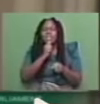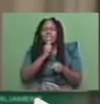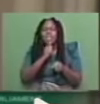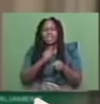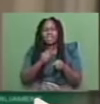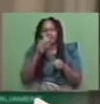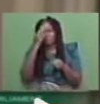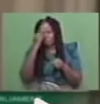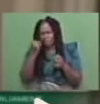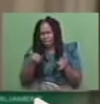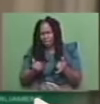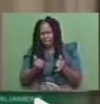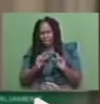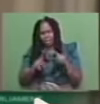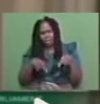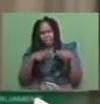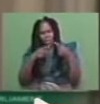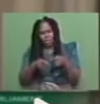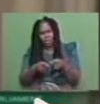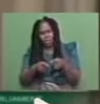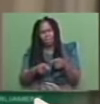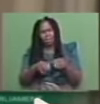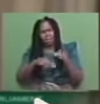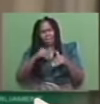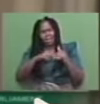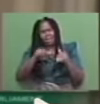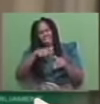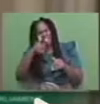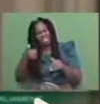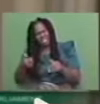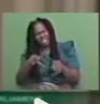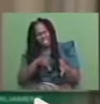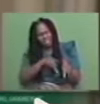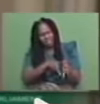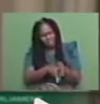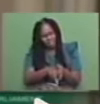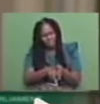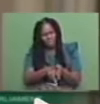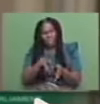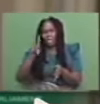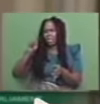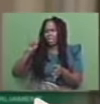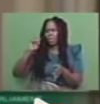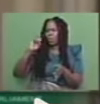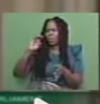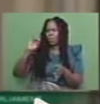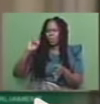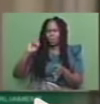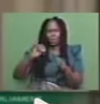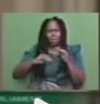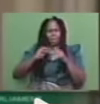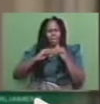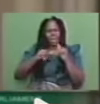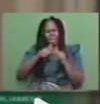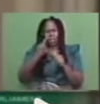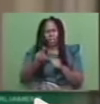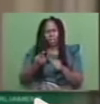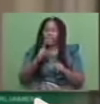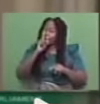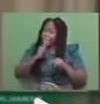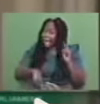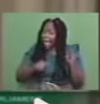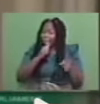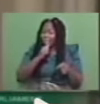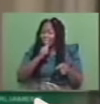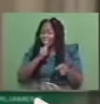You say one port, you cannot run it, let's privatize it. But you're going to build one in Toco. Is that making sense? Doesn't